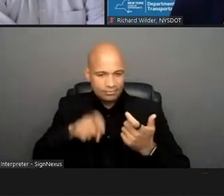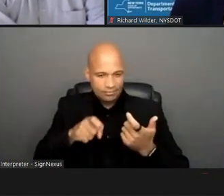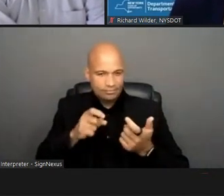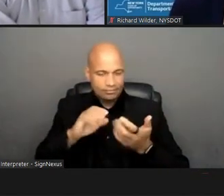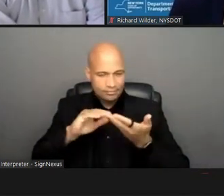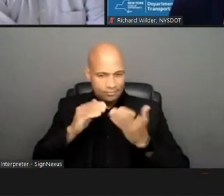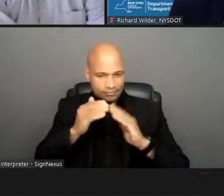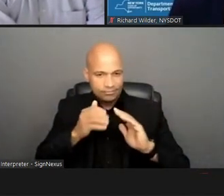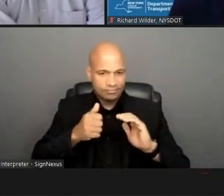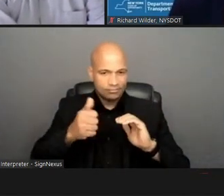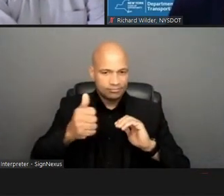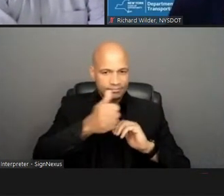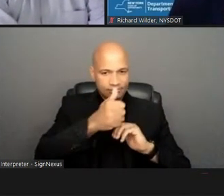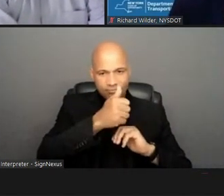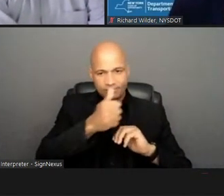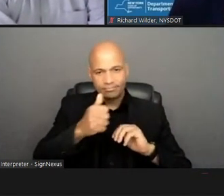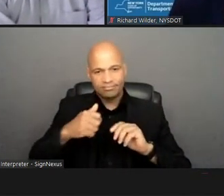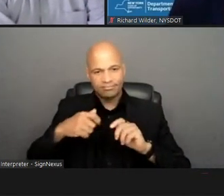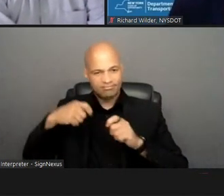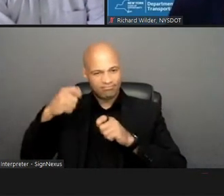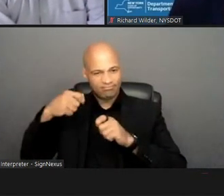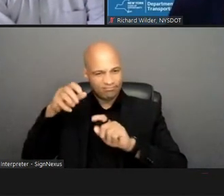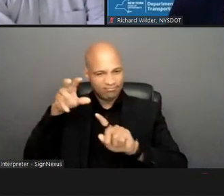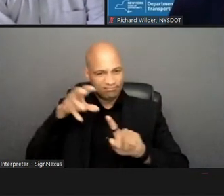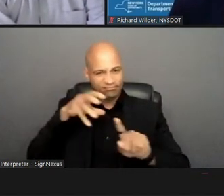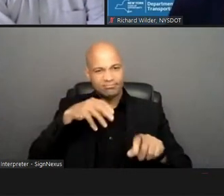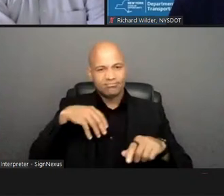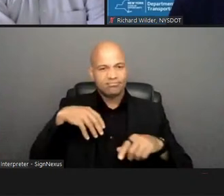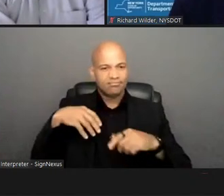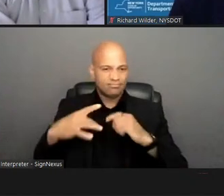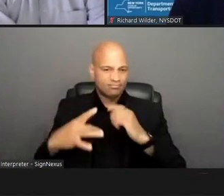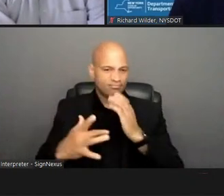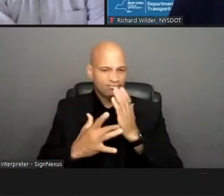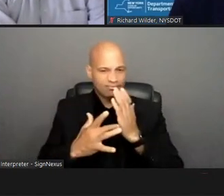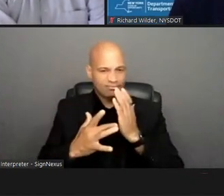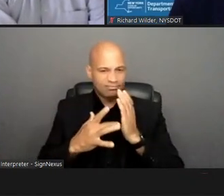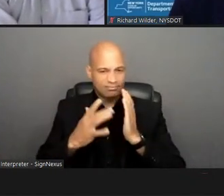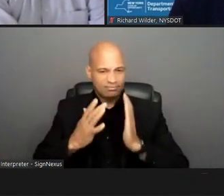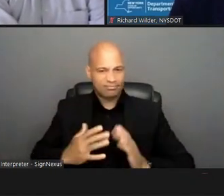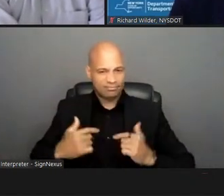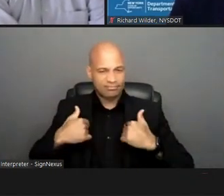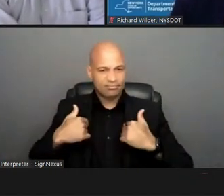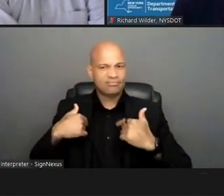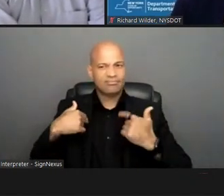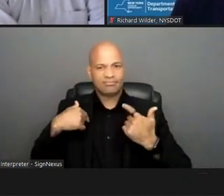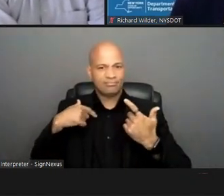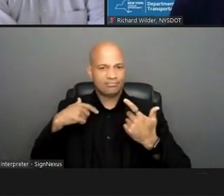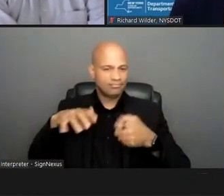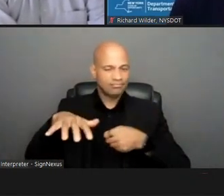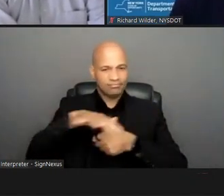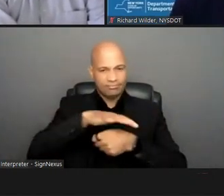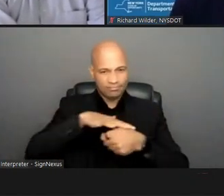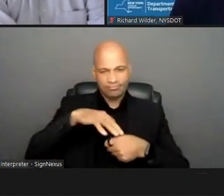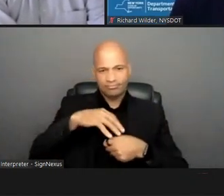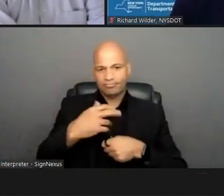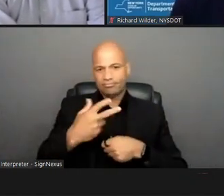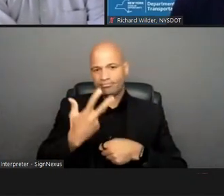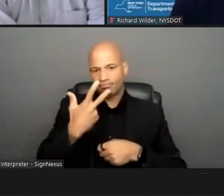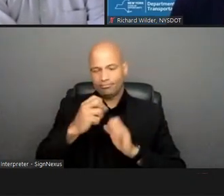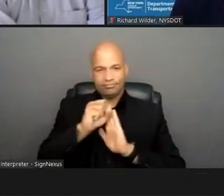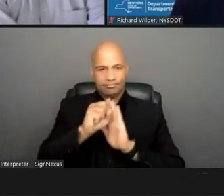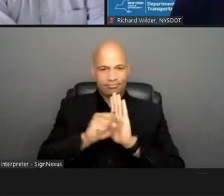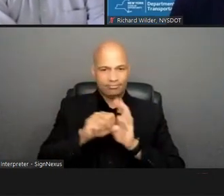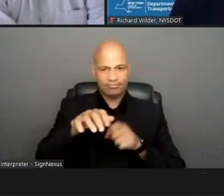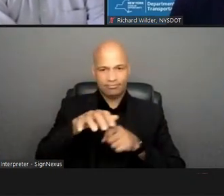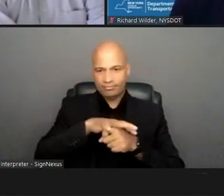a film technician to various places all around the five boroughs all around the surrounding tri-state area that are not served by